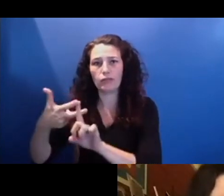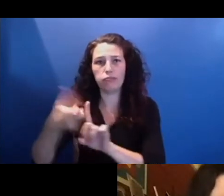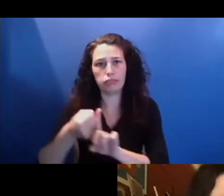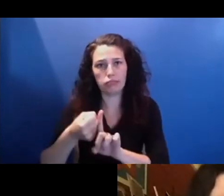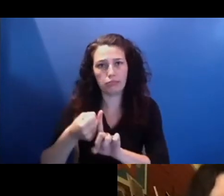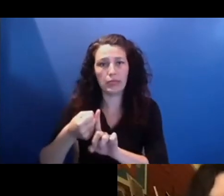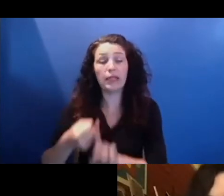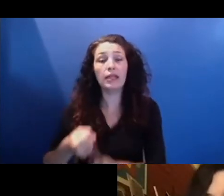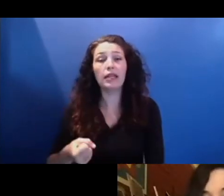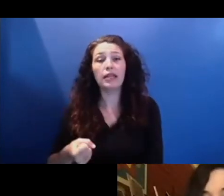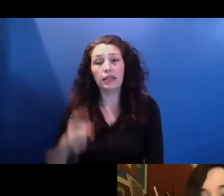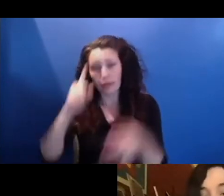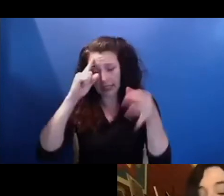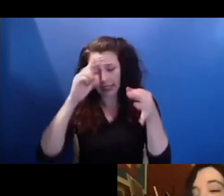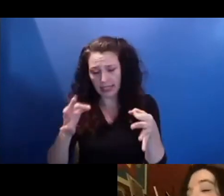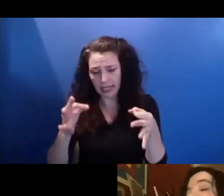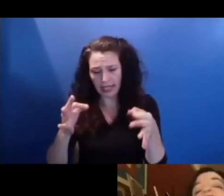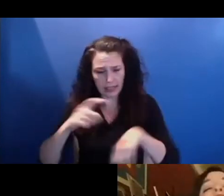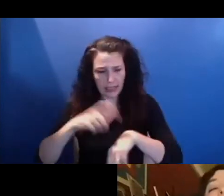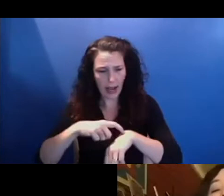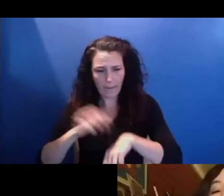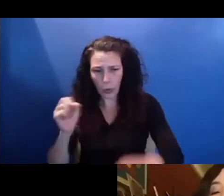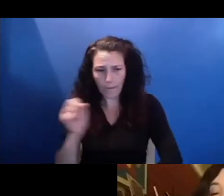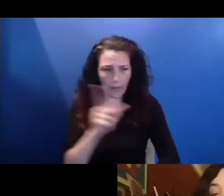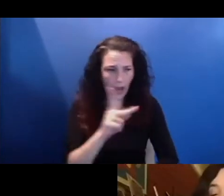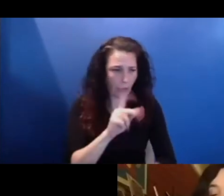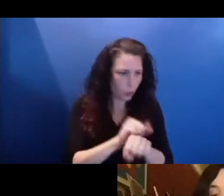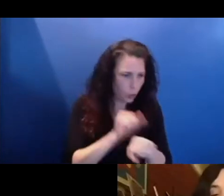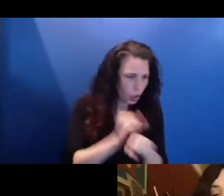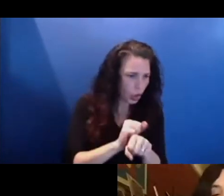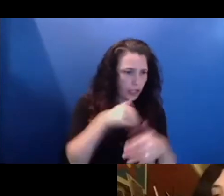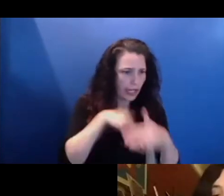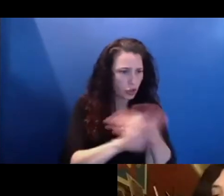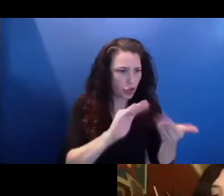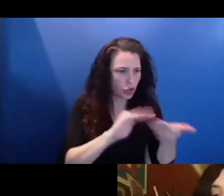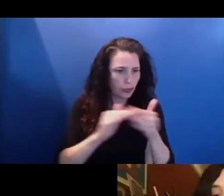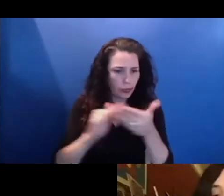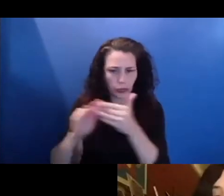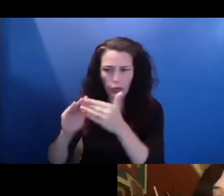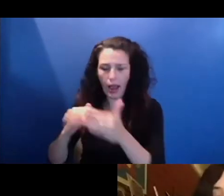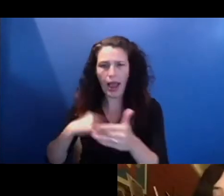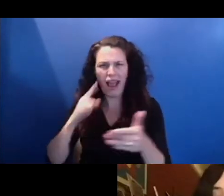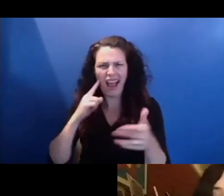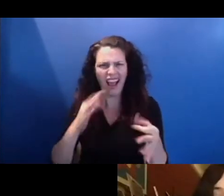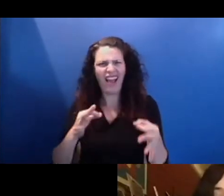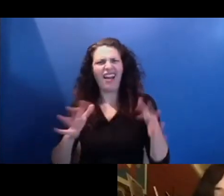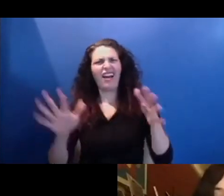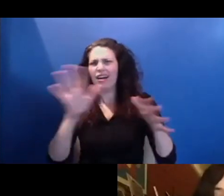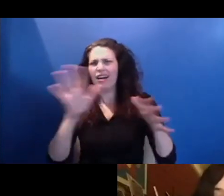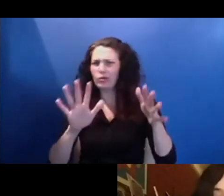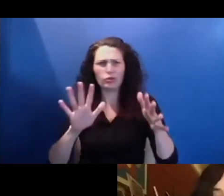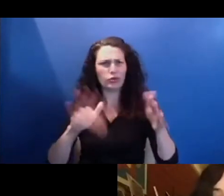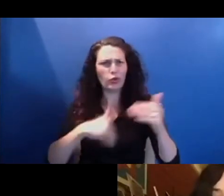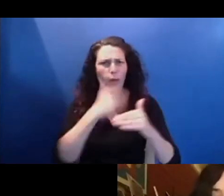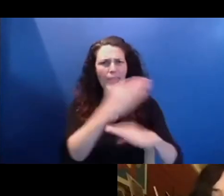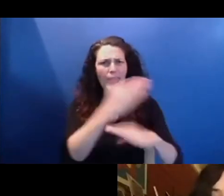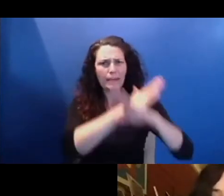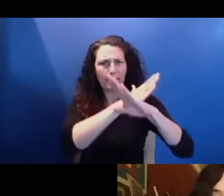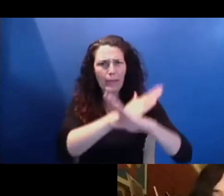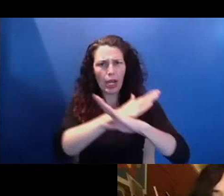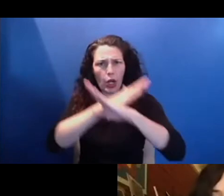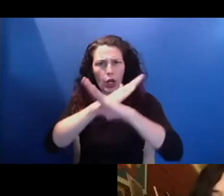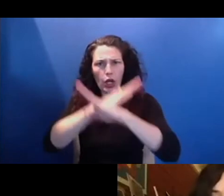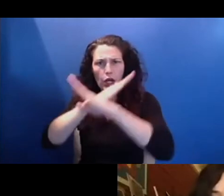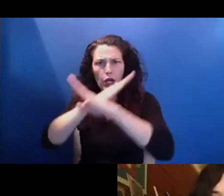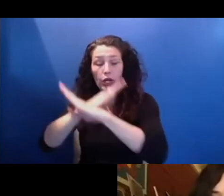back into the community, I noticed that there were so many barriers. This was back in the year 2000. And I was